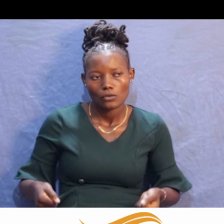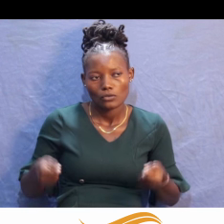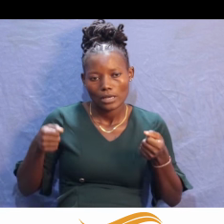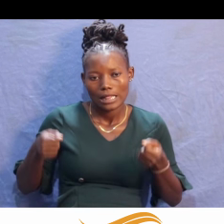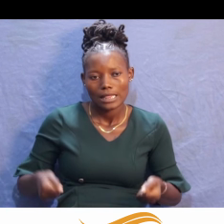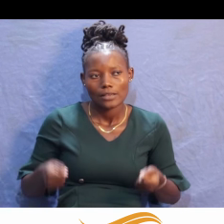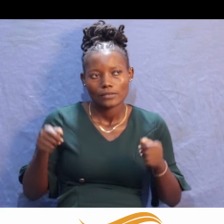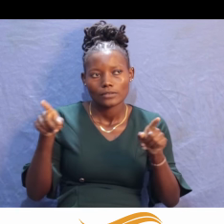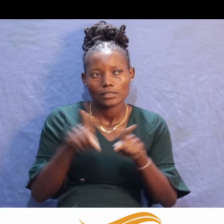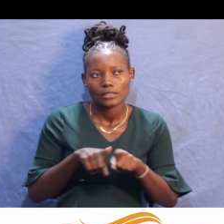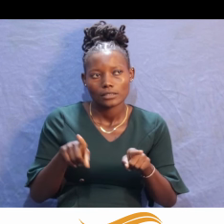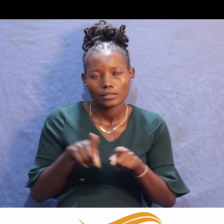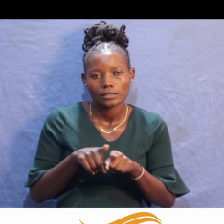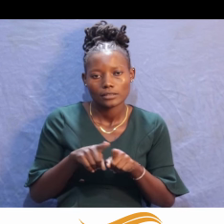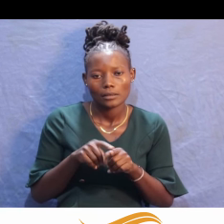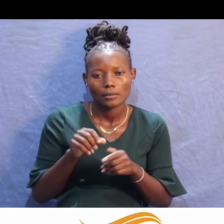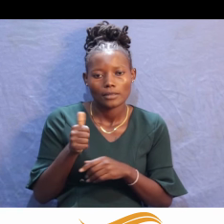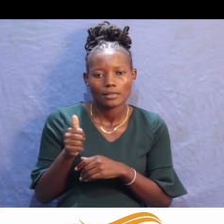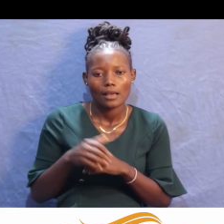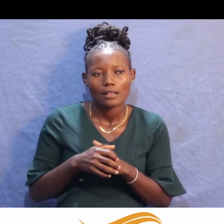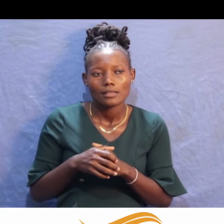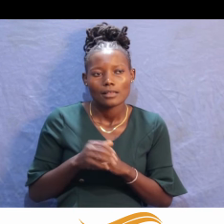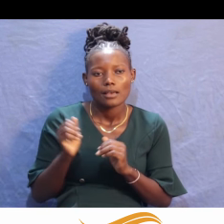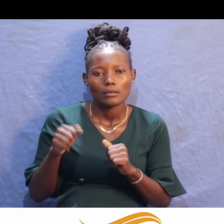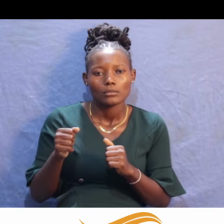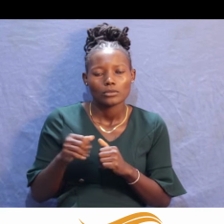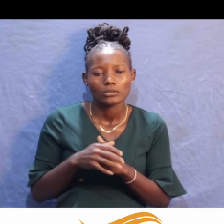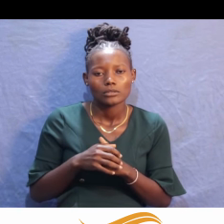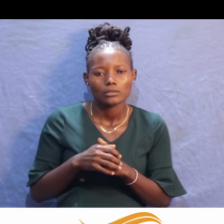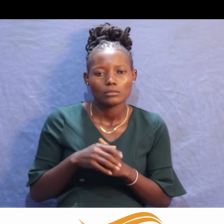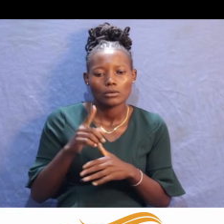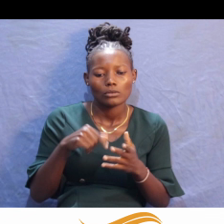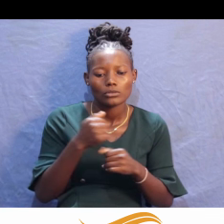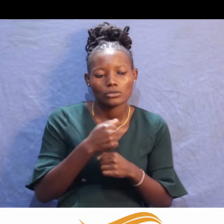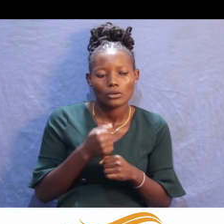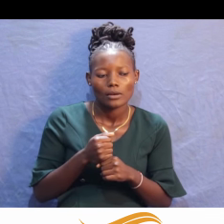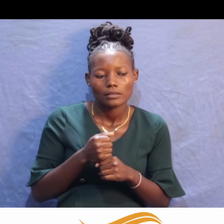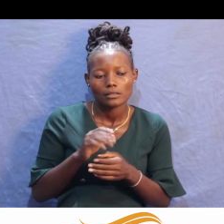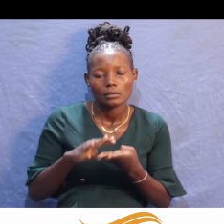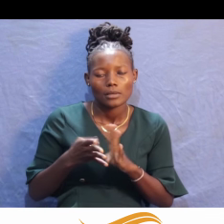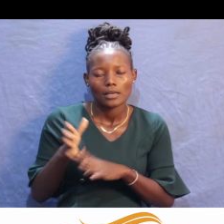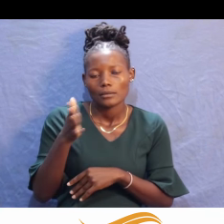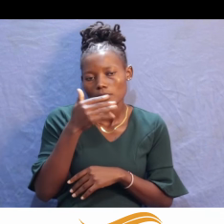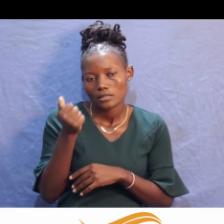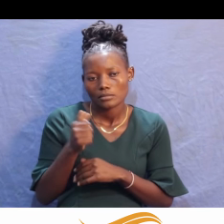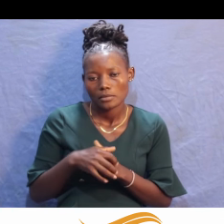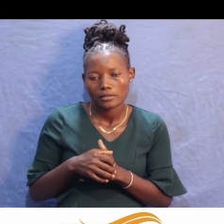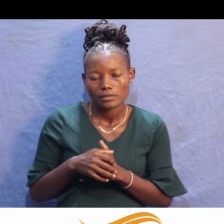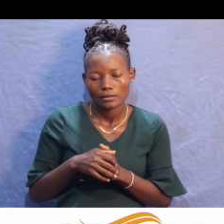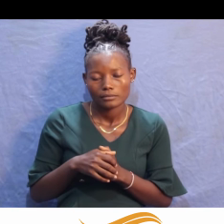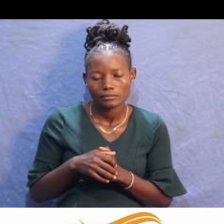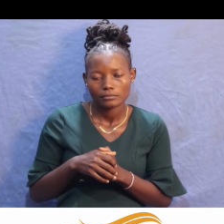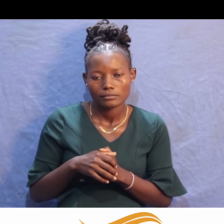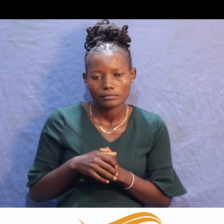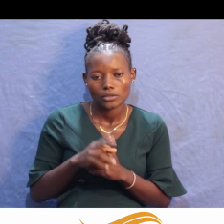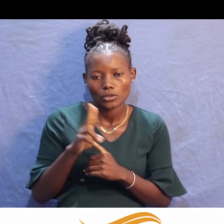soccer, kicking, whatever, the particular muscle that you're working with becomes better at